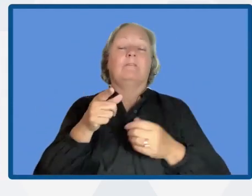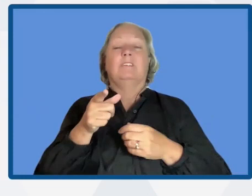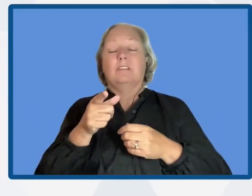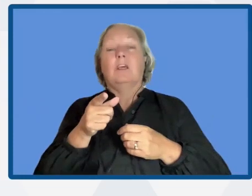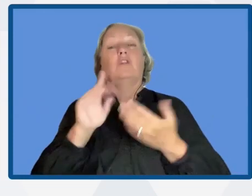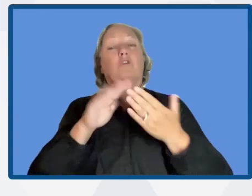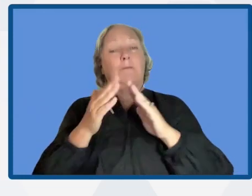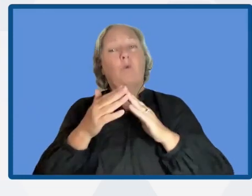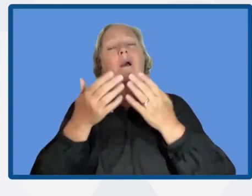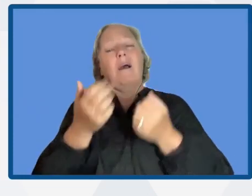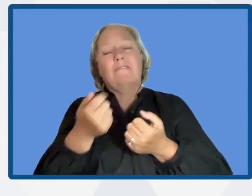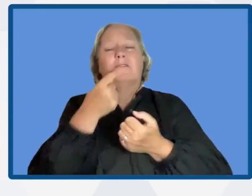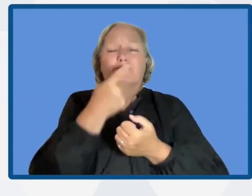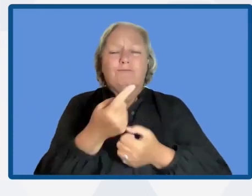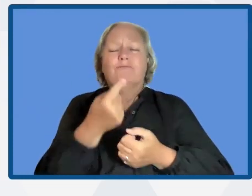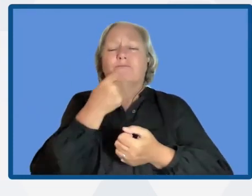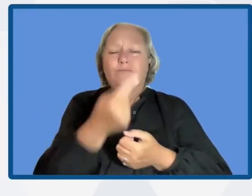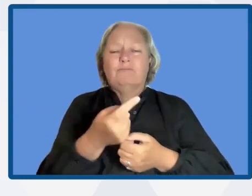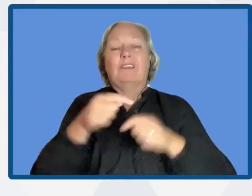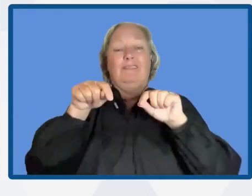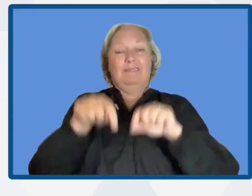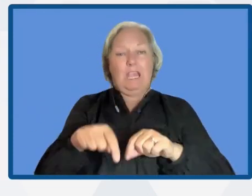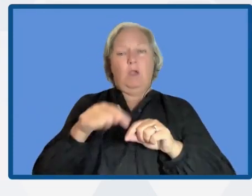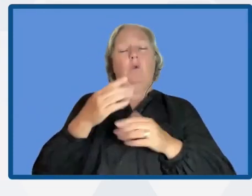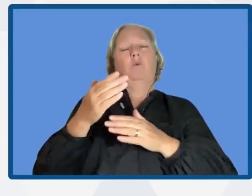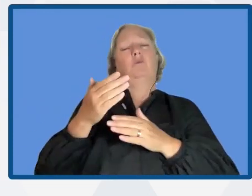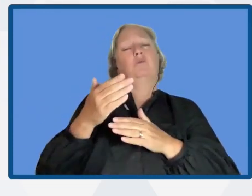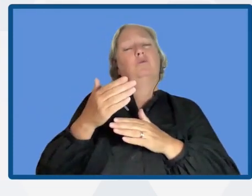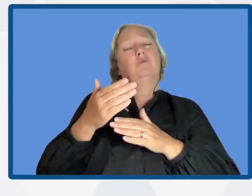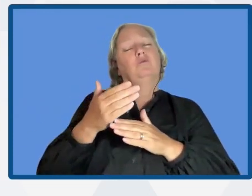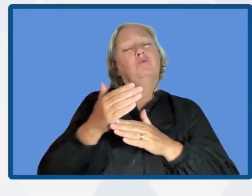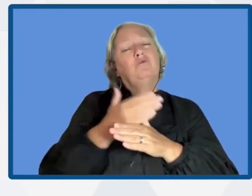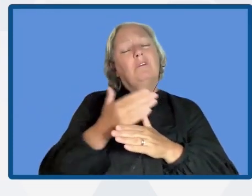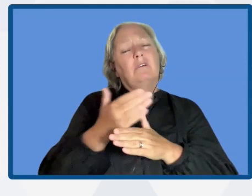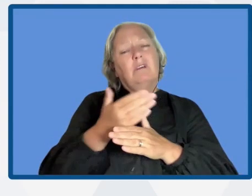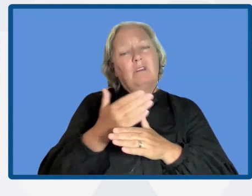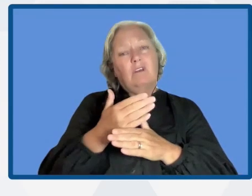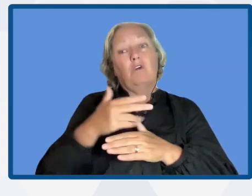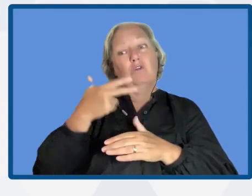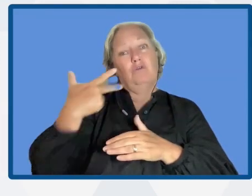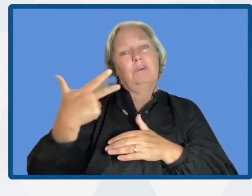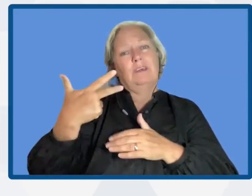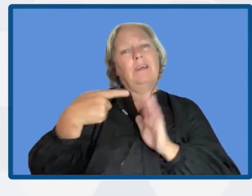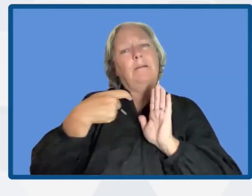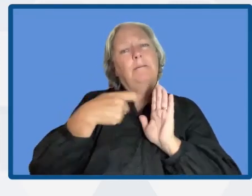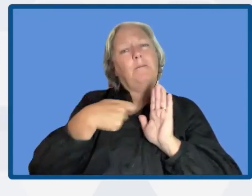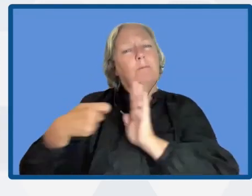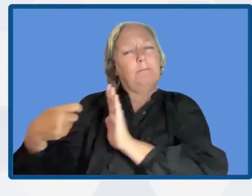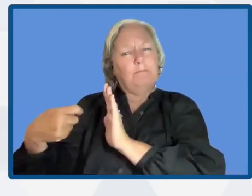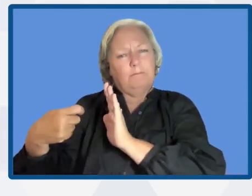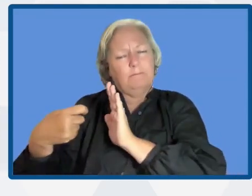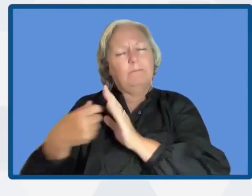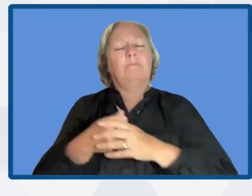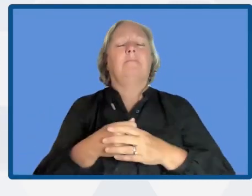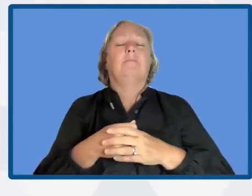communities, and now we will share the experience of these three programs. What are the possible